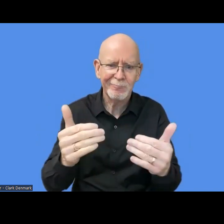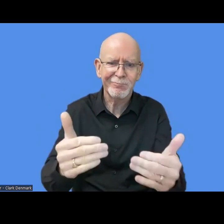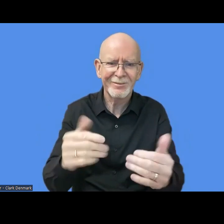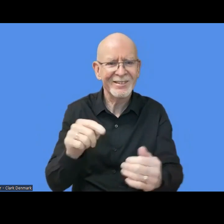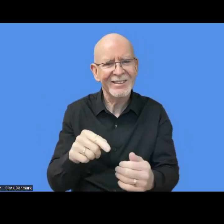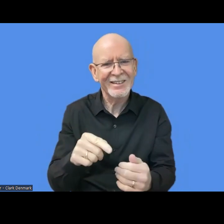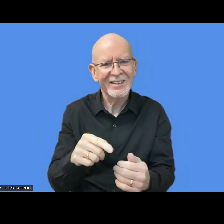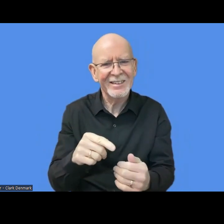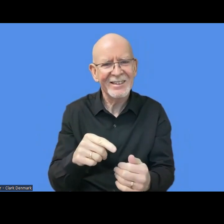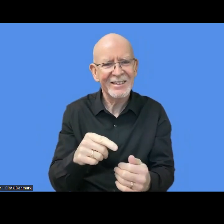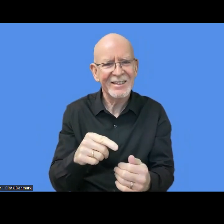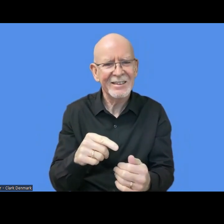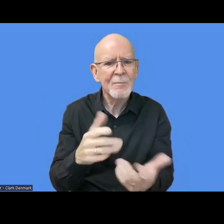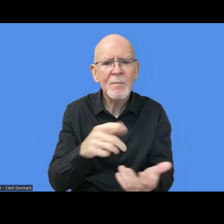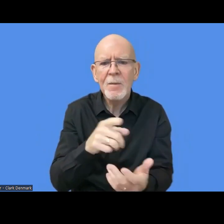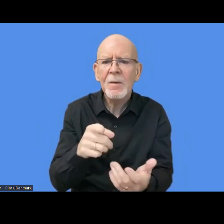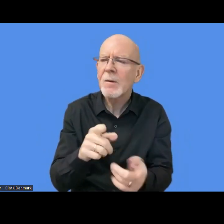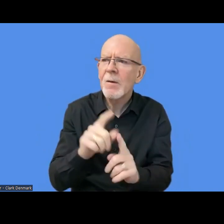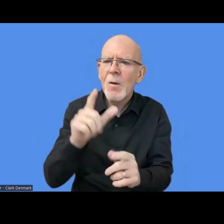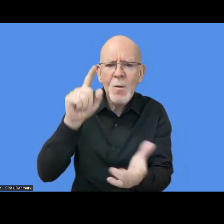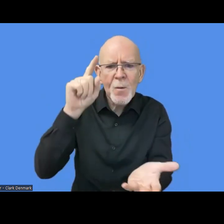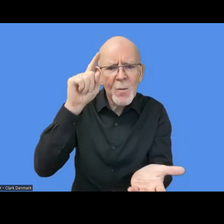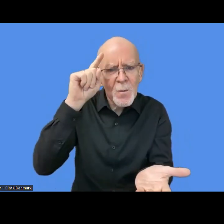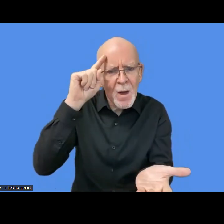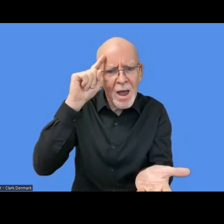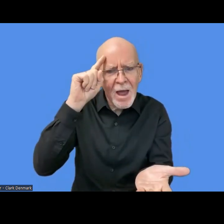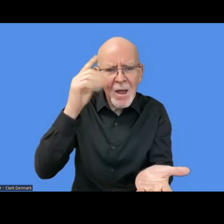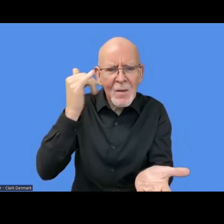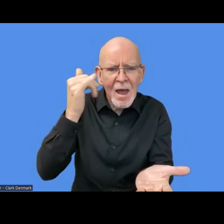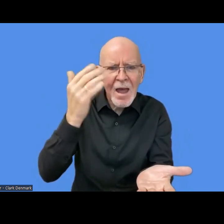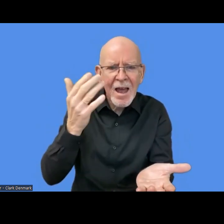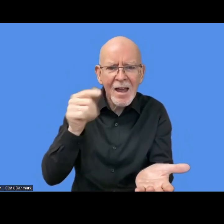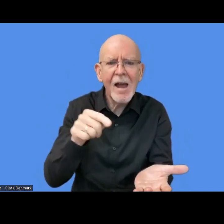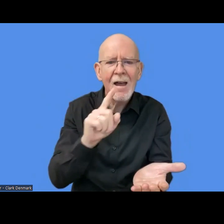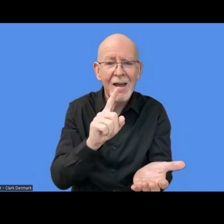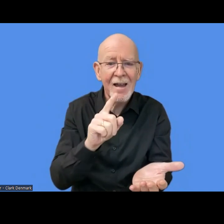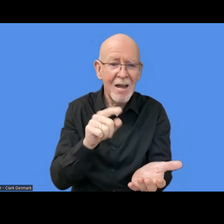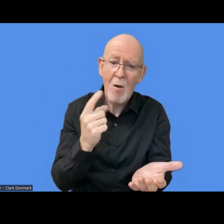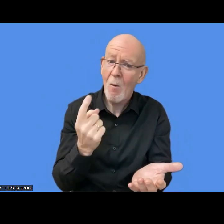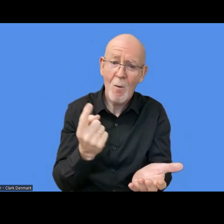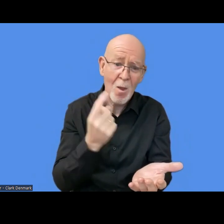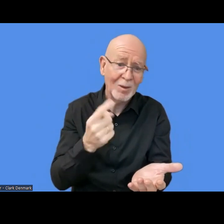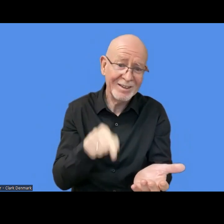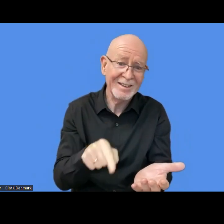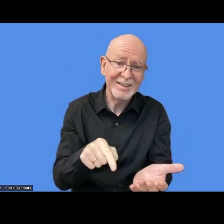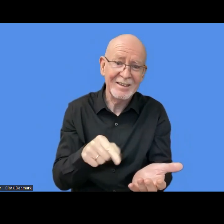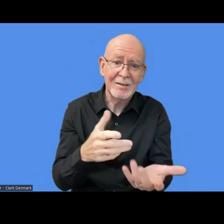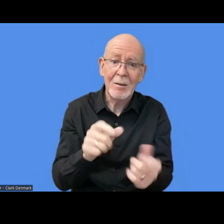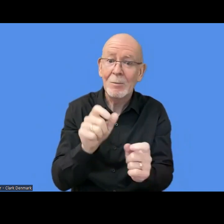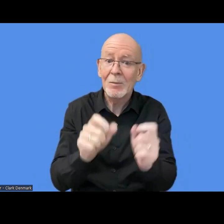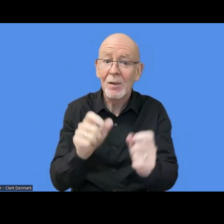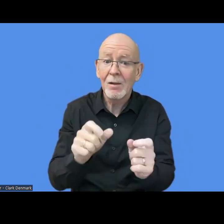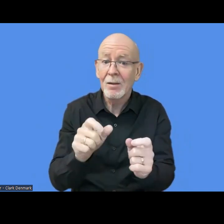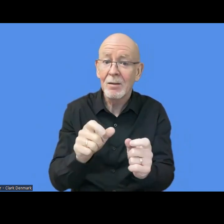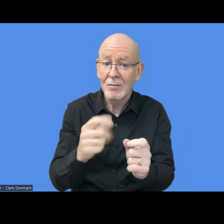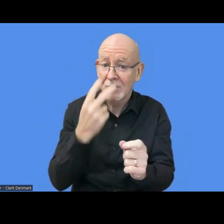that? You end up with the energy and the potential for really asking the new questions,